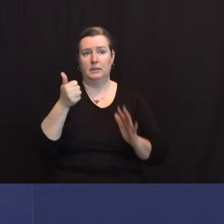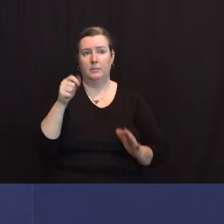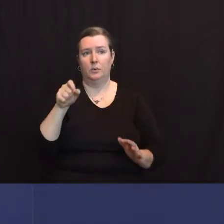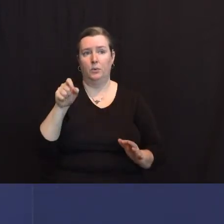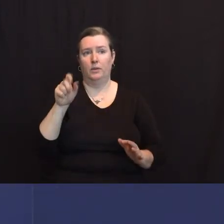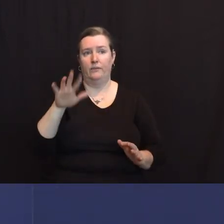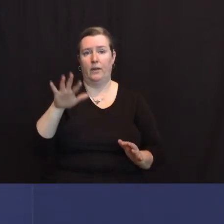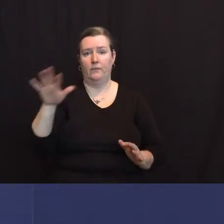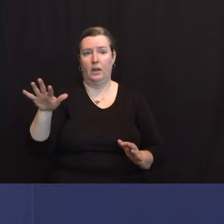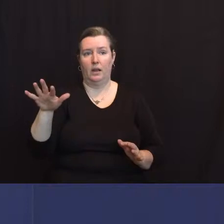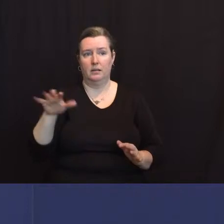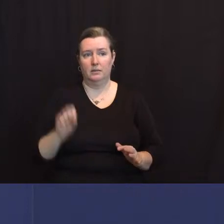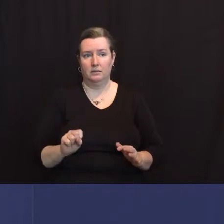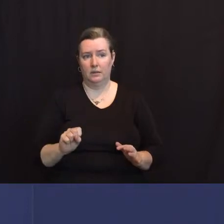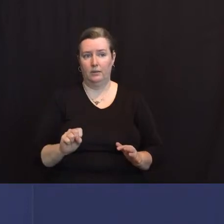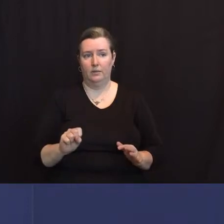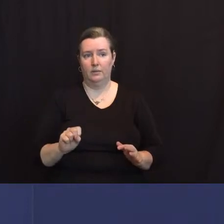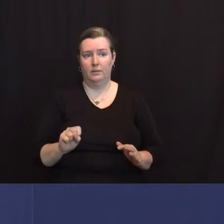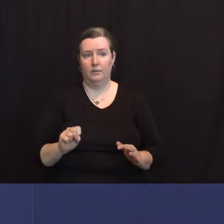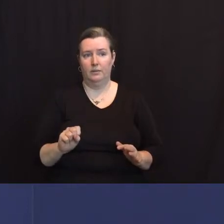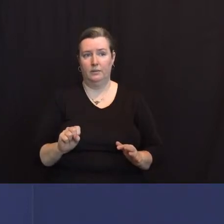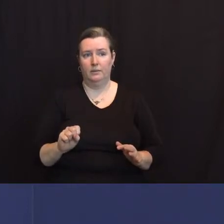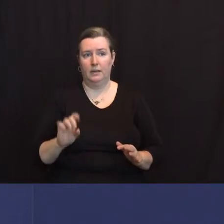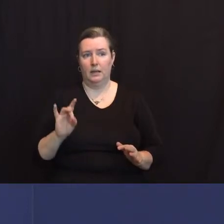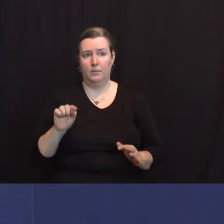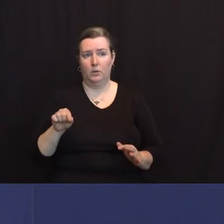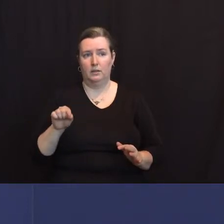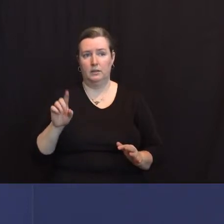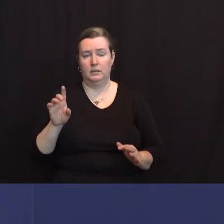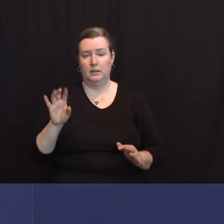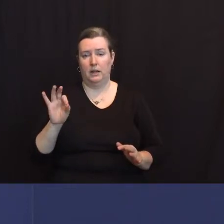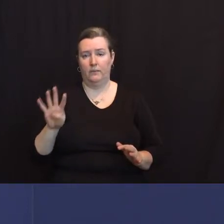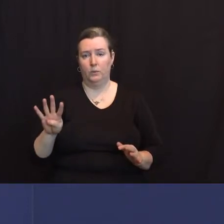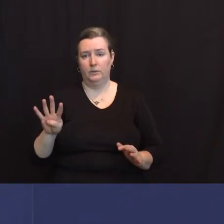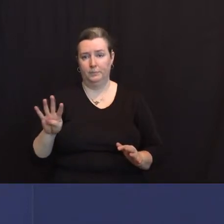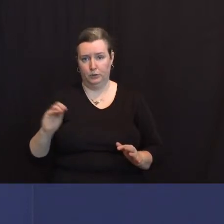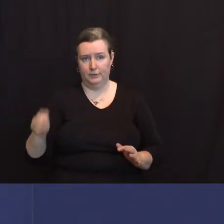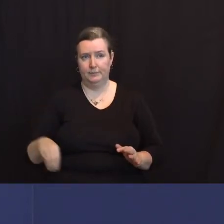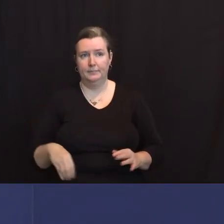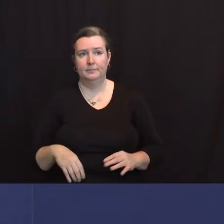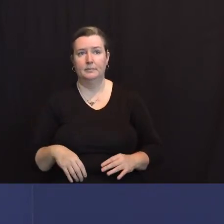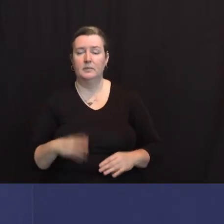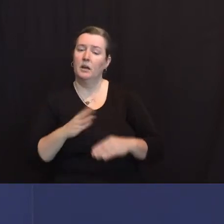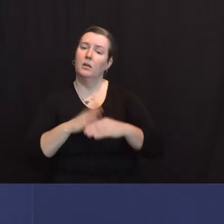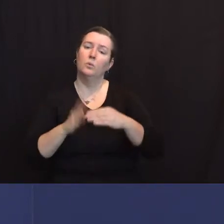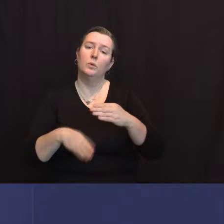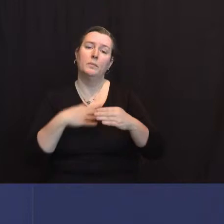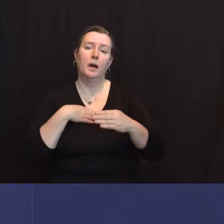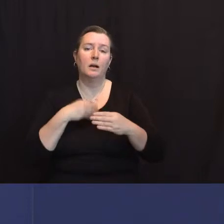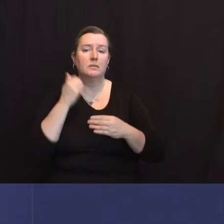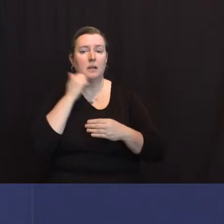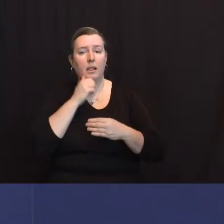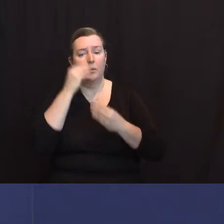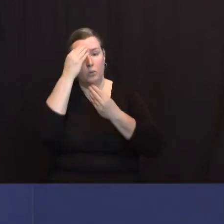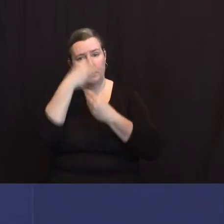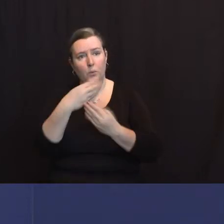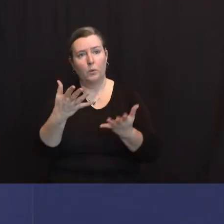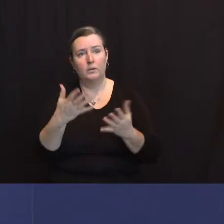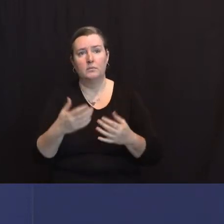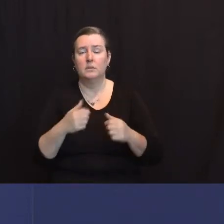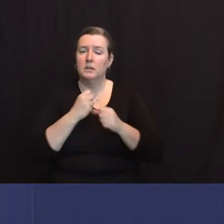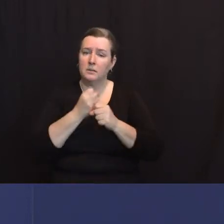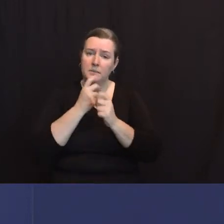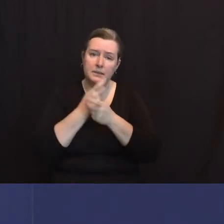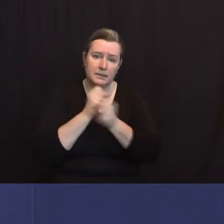and the southern part of the state 8.94. So that concludes my daily report. Stay safe, continue to mask up,